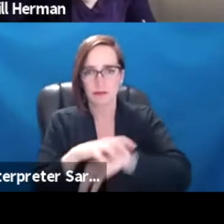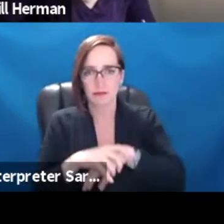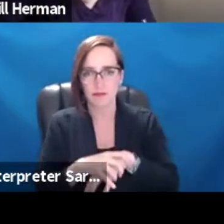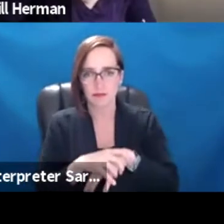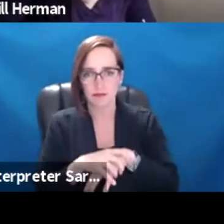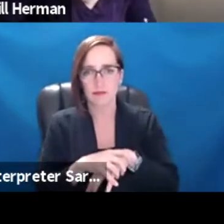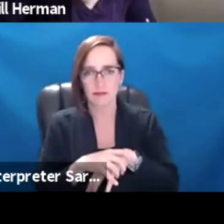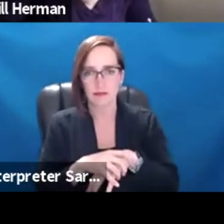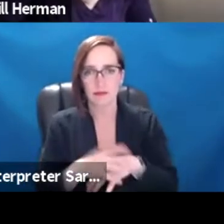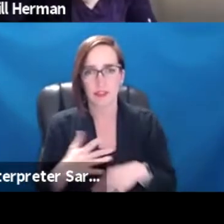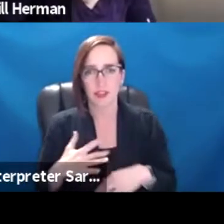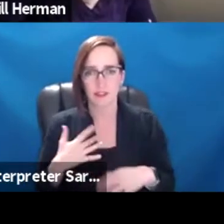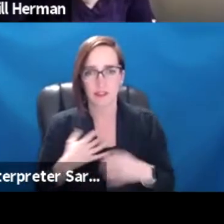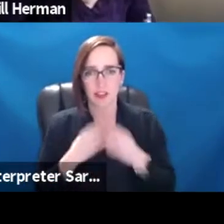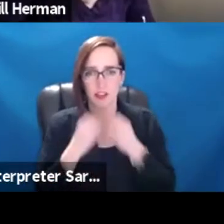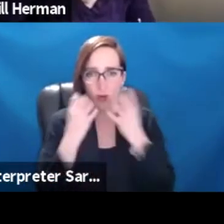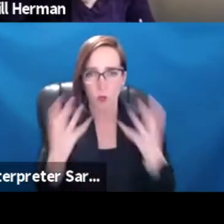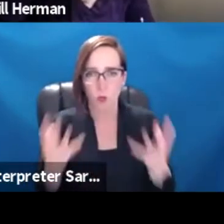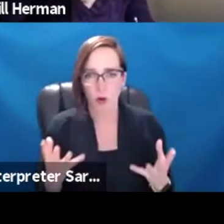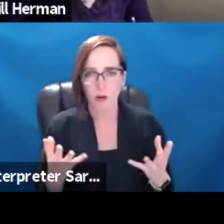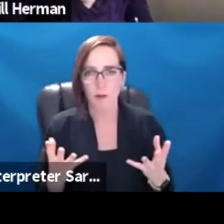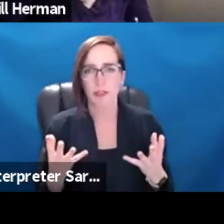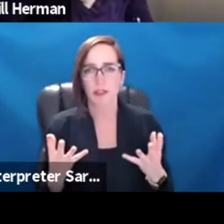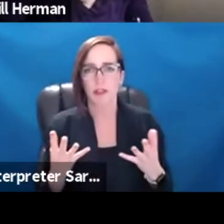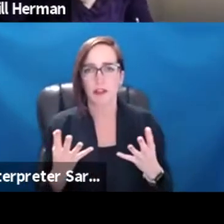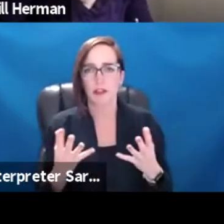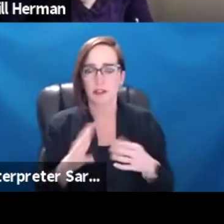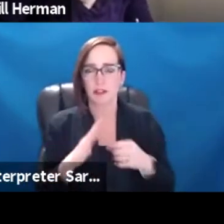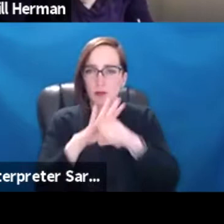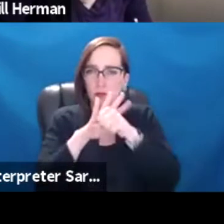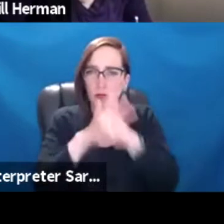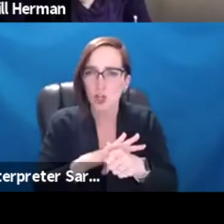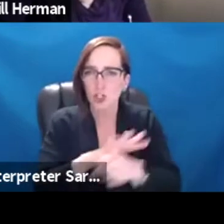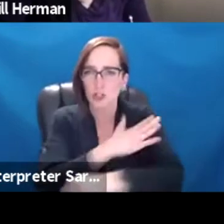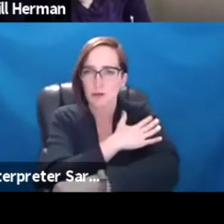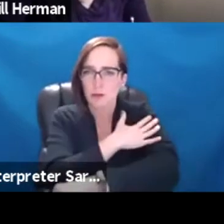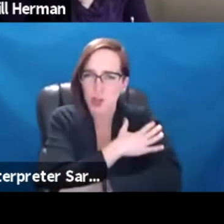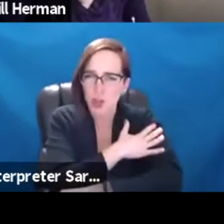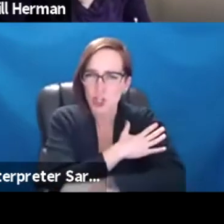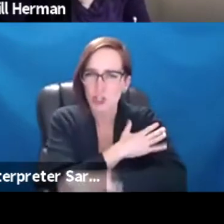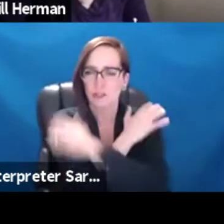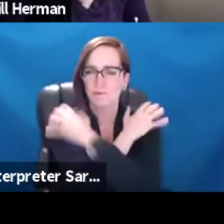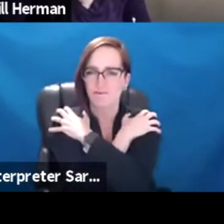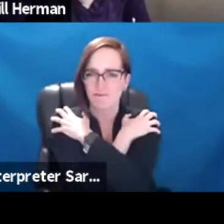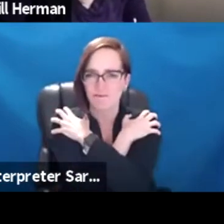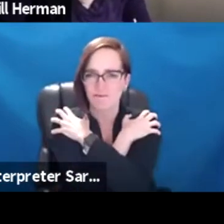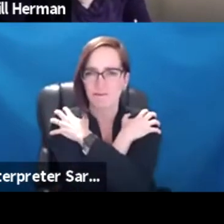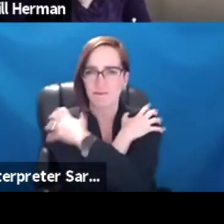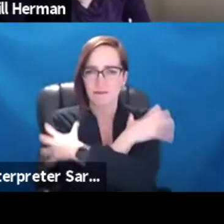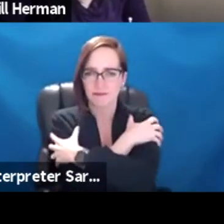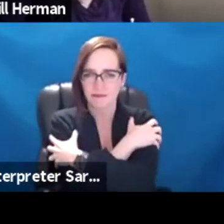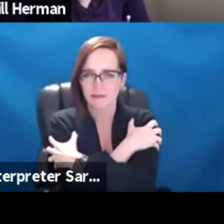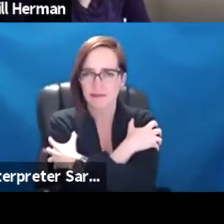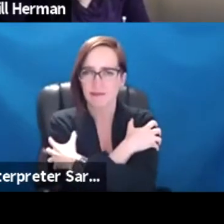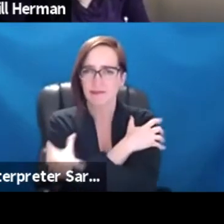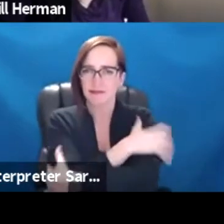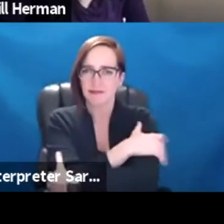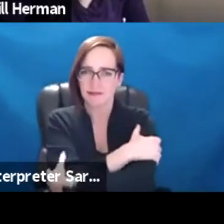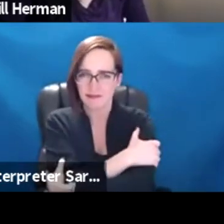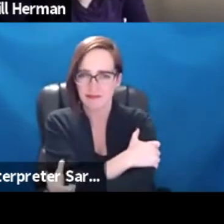hand, the pressure, apply pressure, and start to pat and